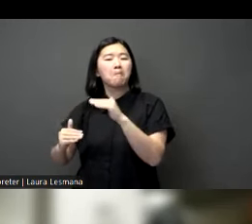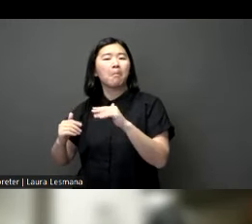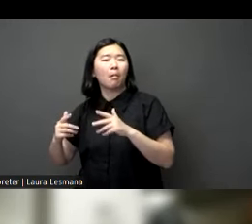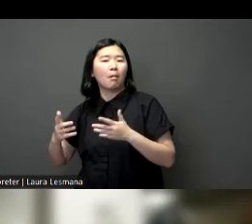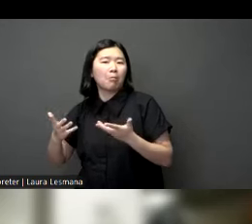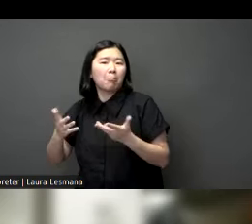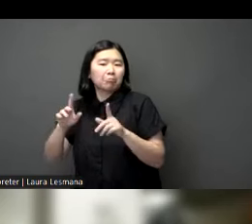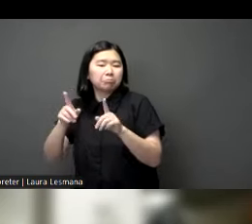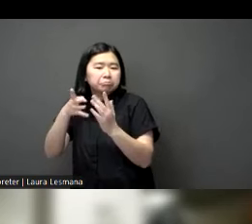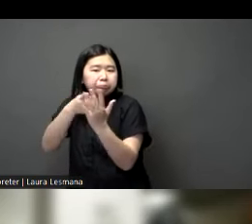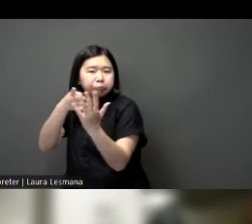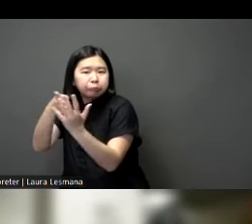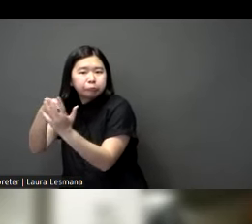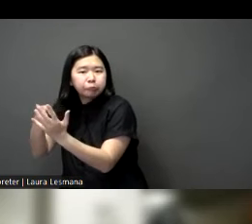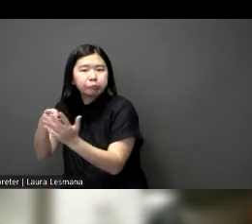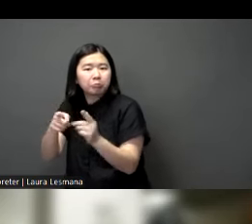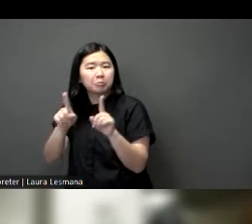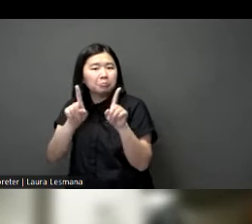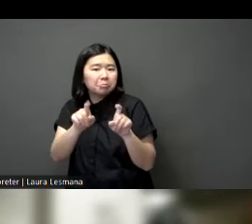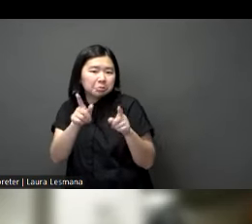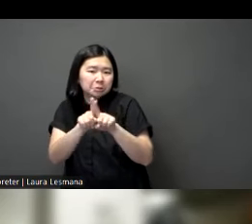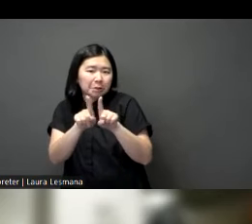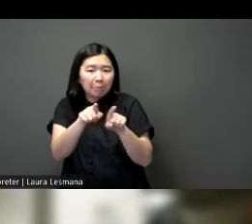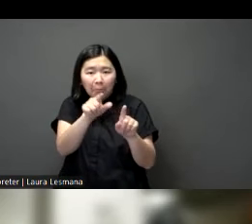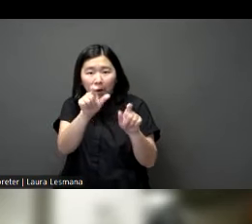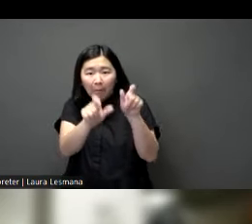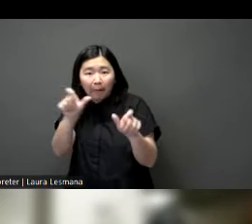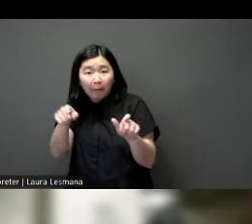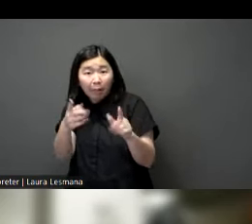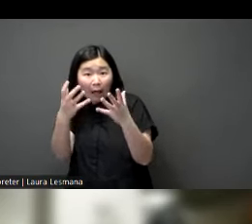strides makes us think about certain